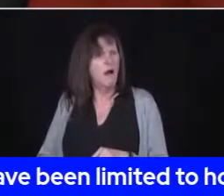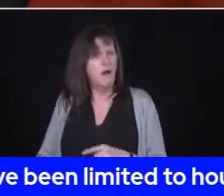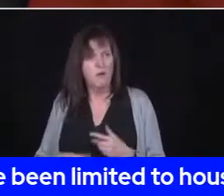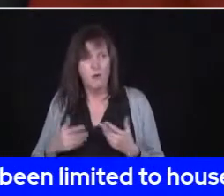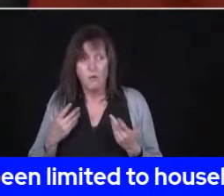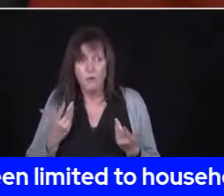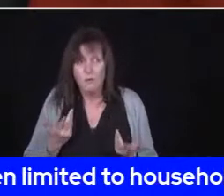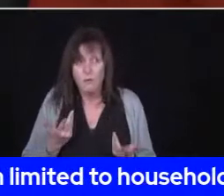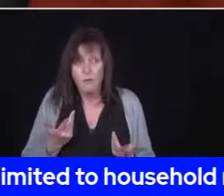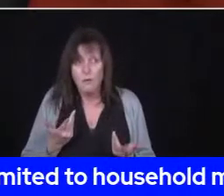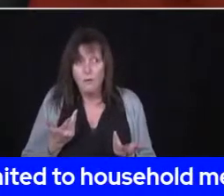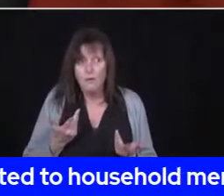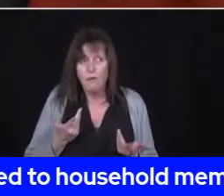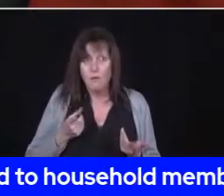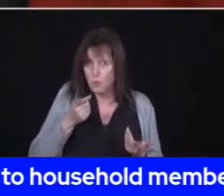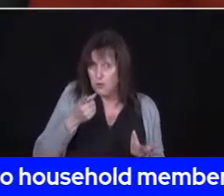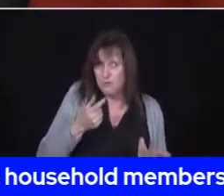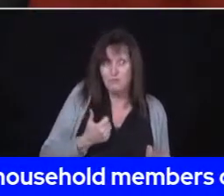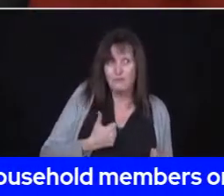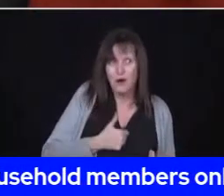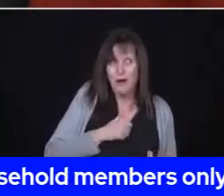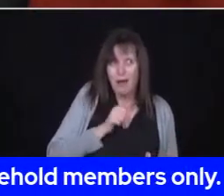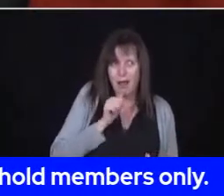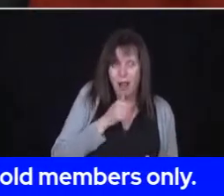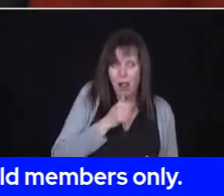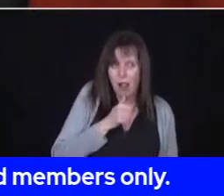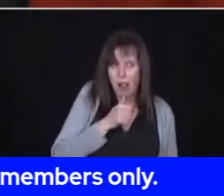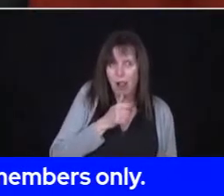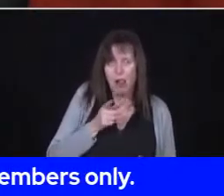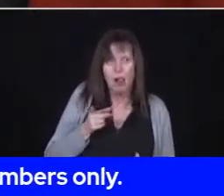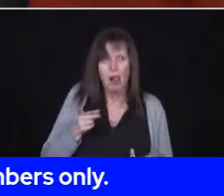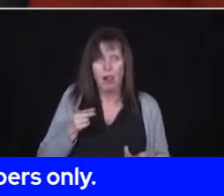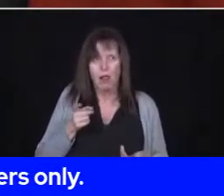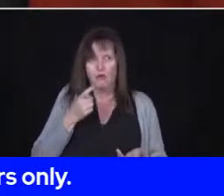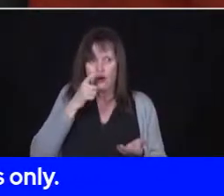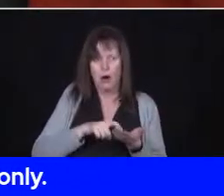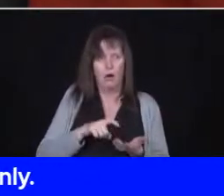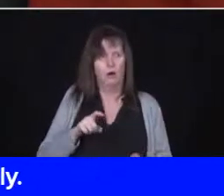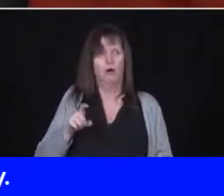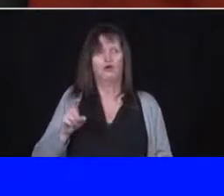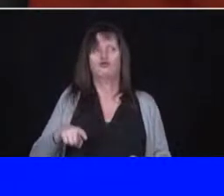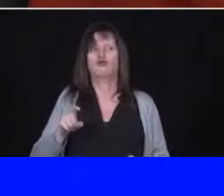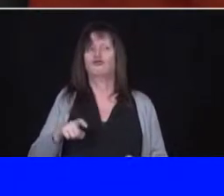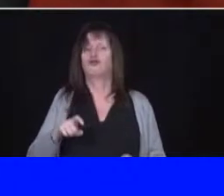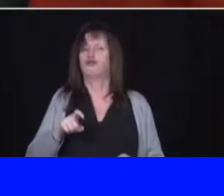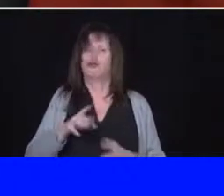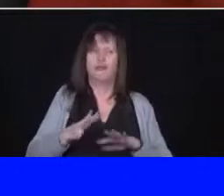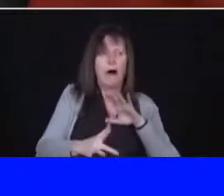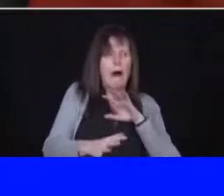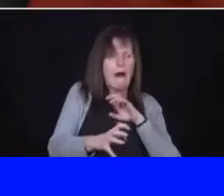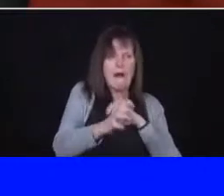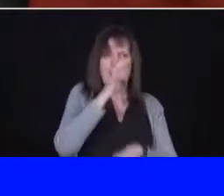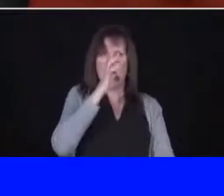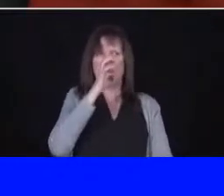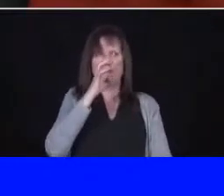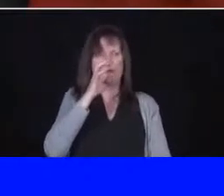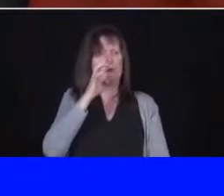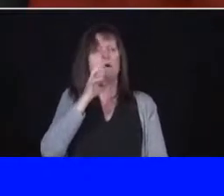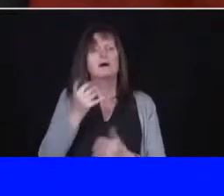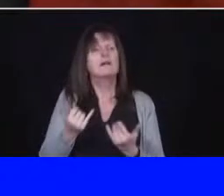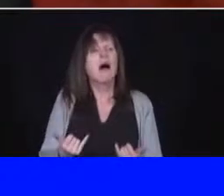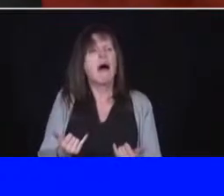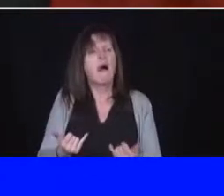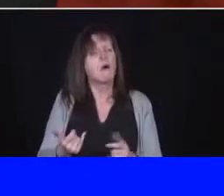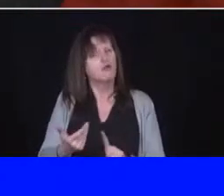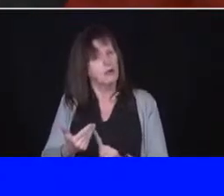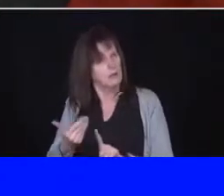have been, as some critics have said, a much better idea to bring in these tough, strong measures you're doing now weeks earlier to